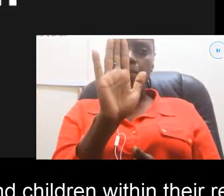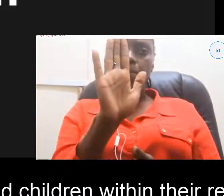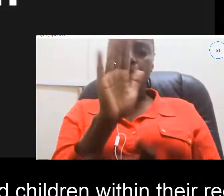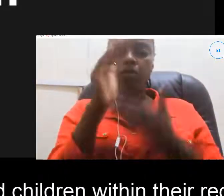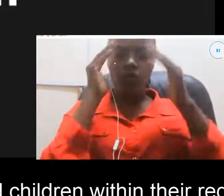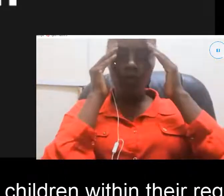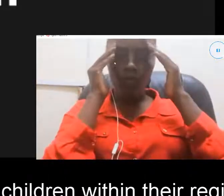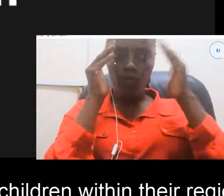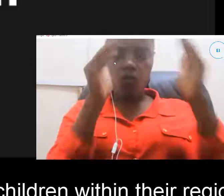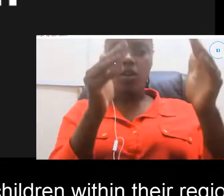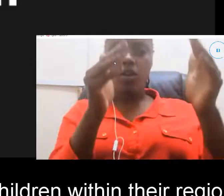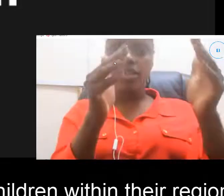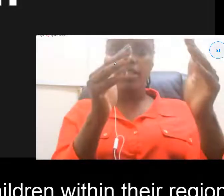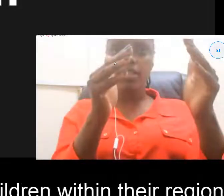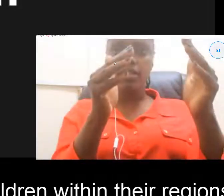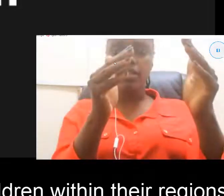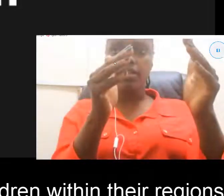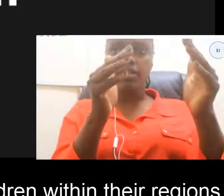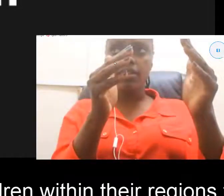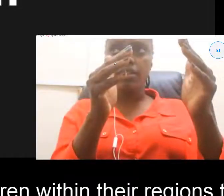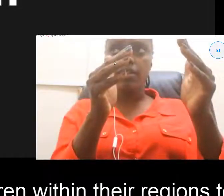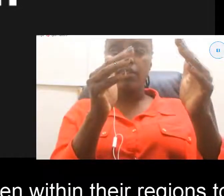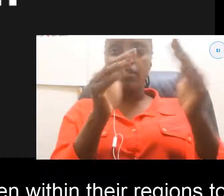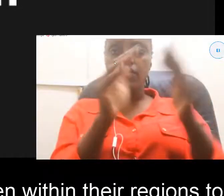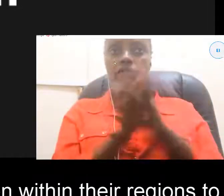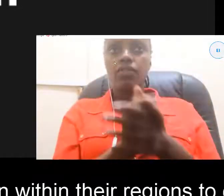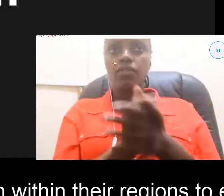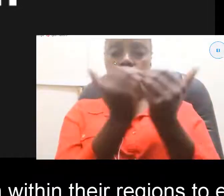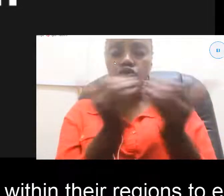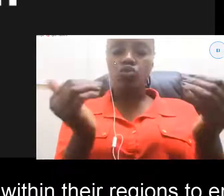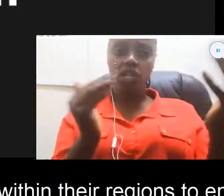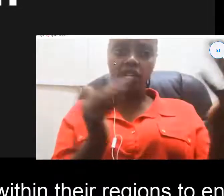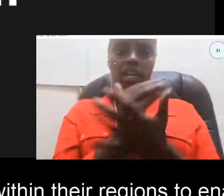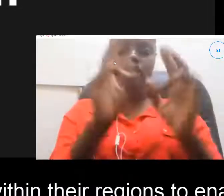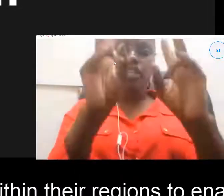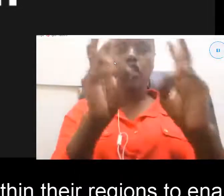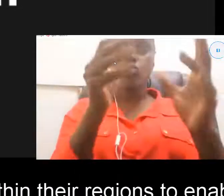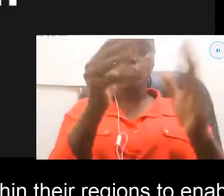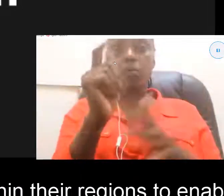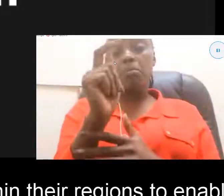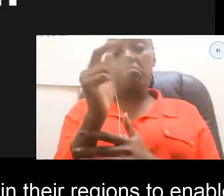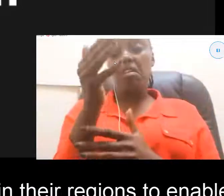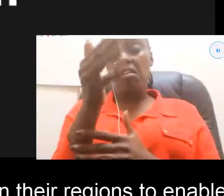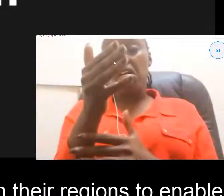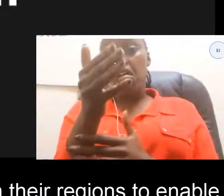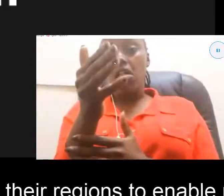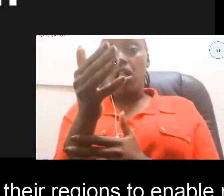the child rights issues in the country, but also as the